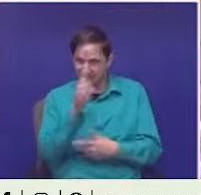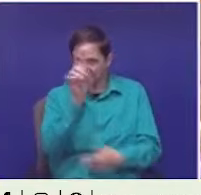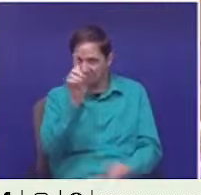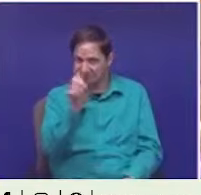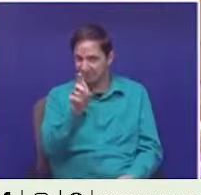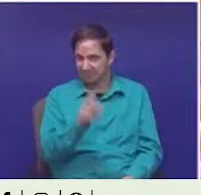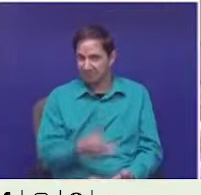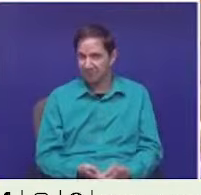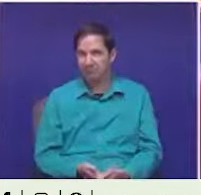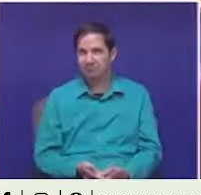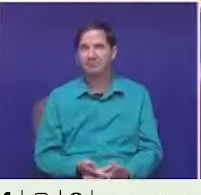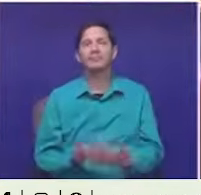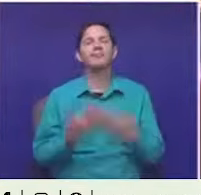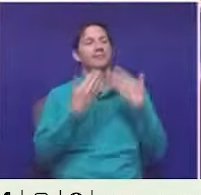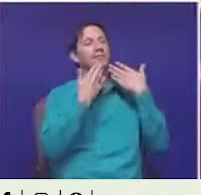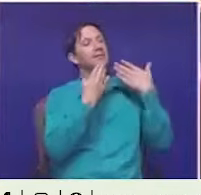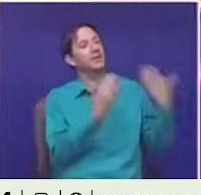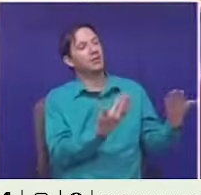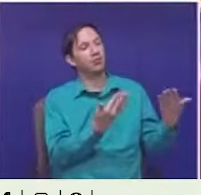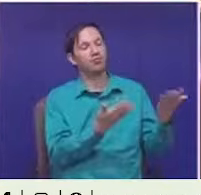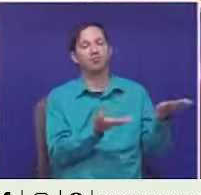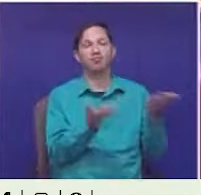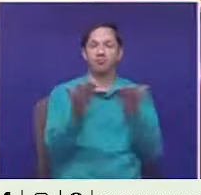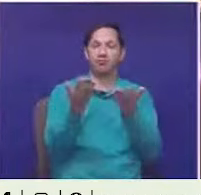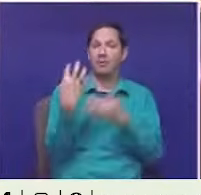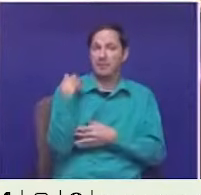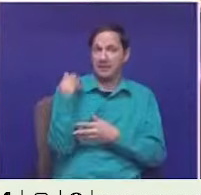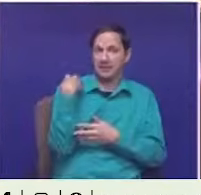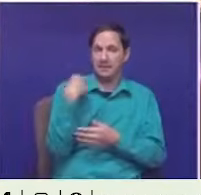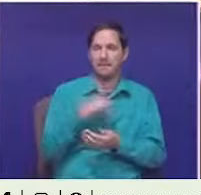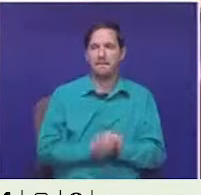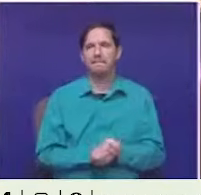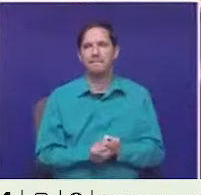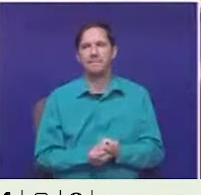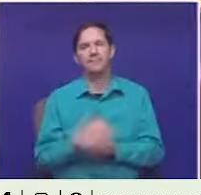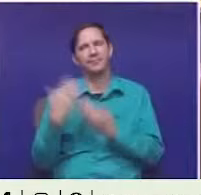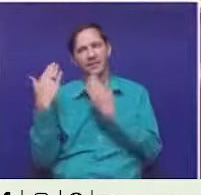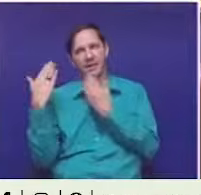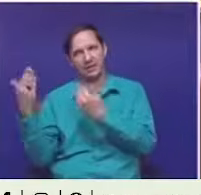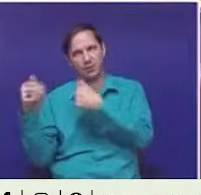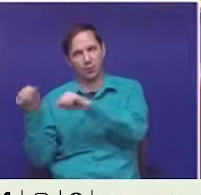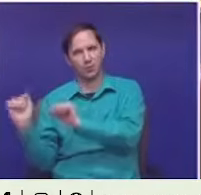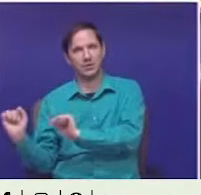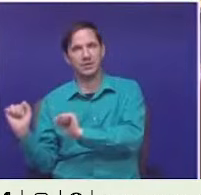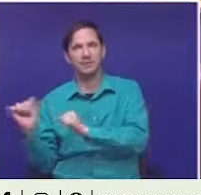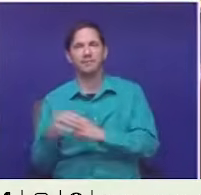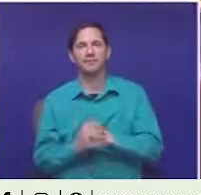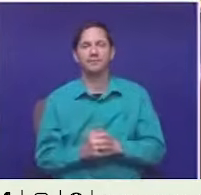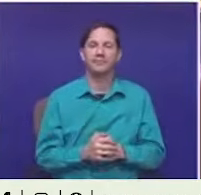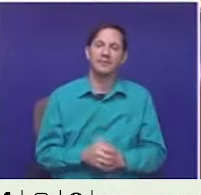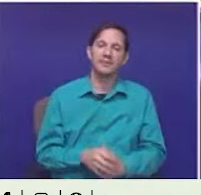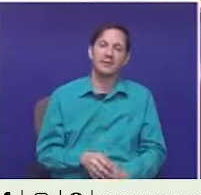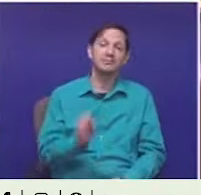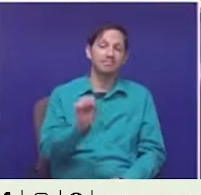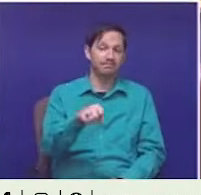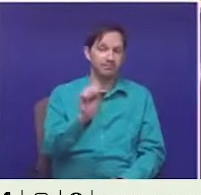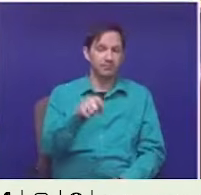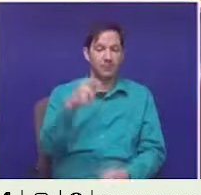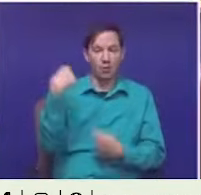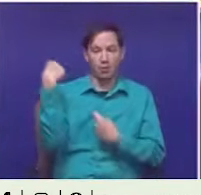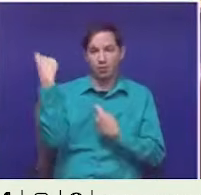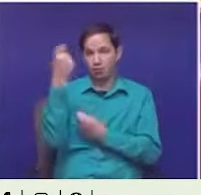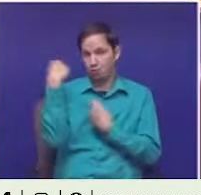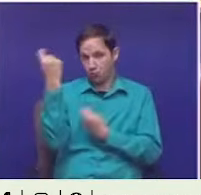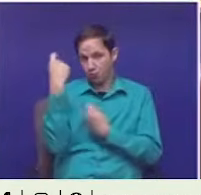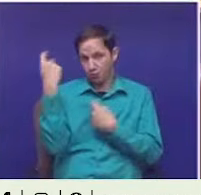Thank you, Honorable Feni. Your reply, please, Minister. Thank you very much, Chair. Rural provinces like Limpopo,